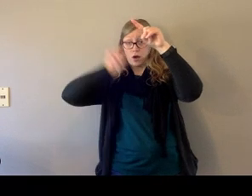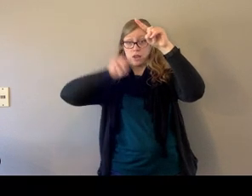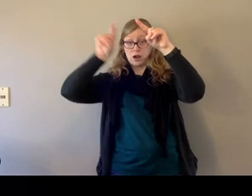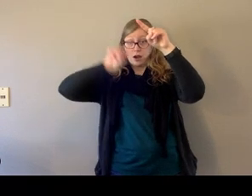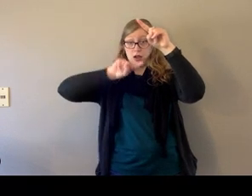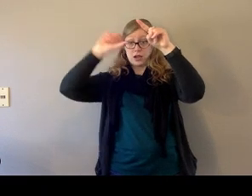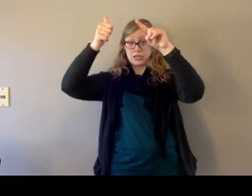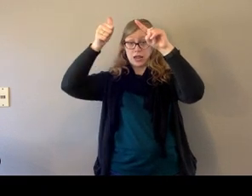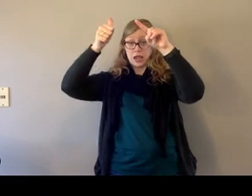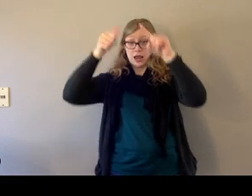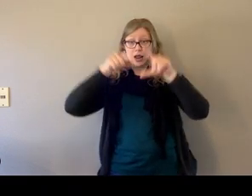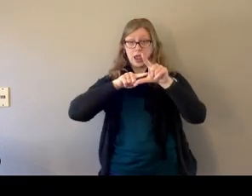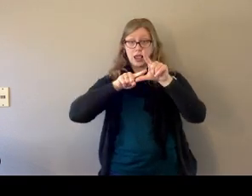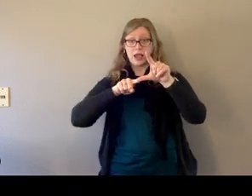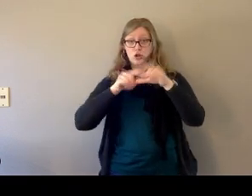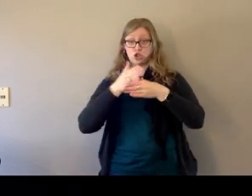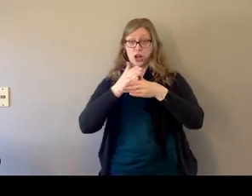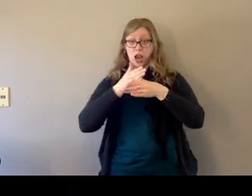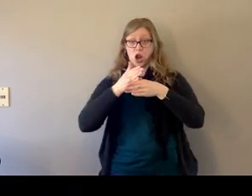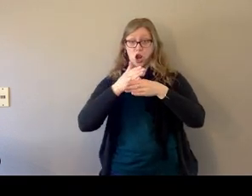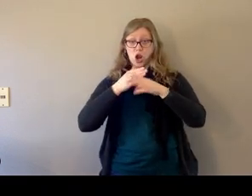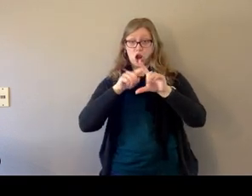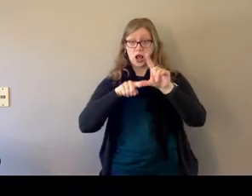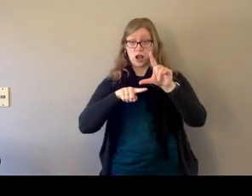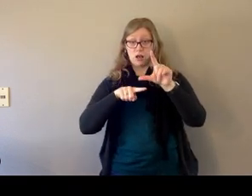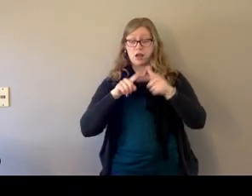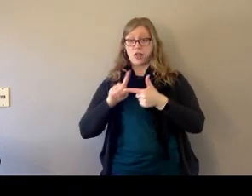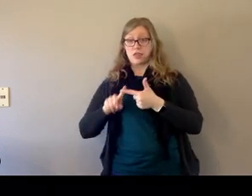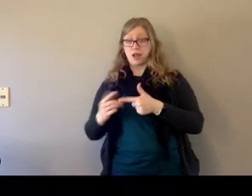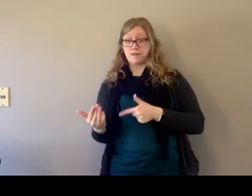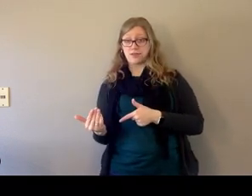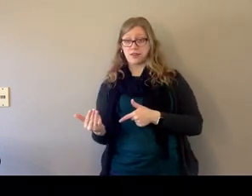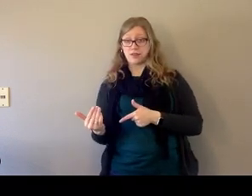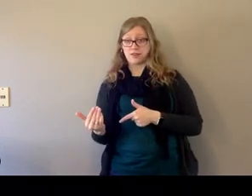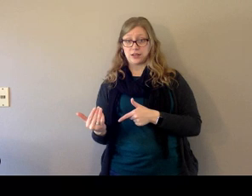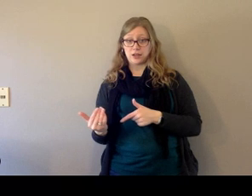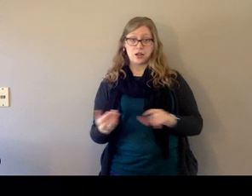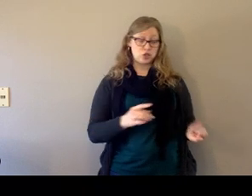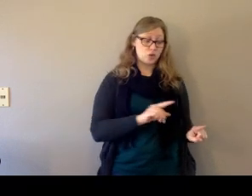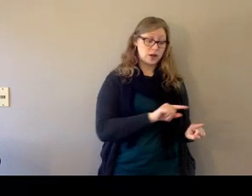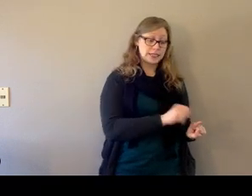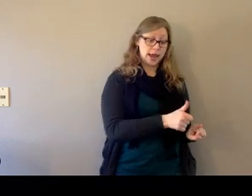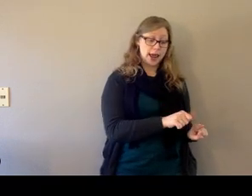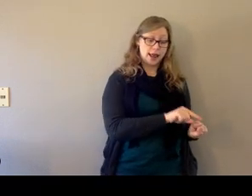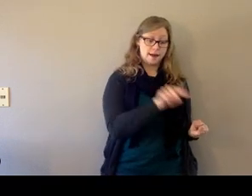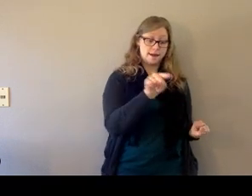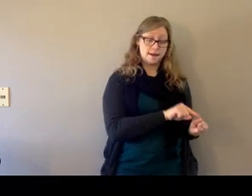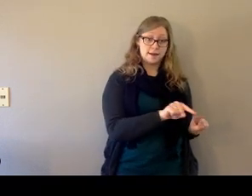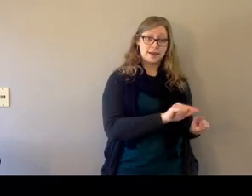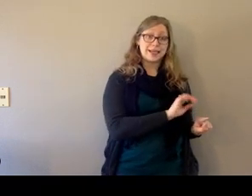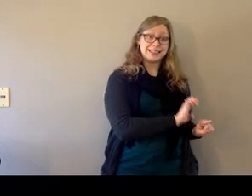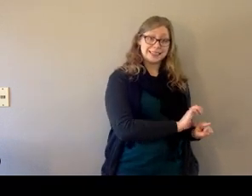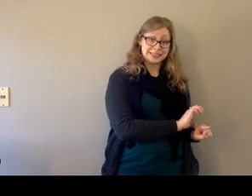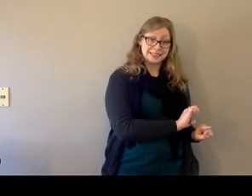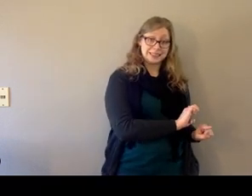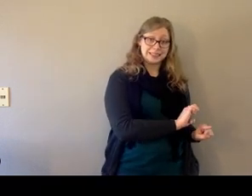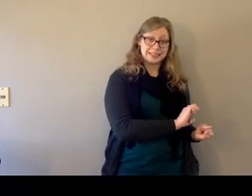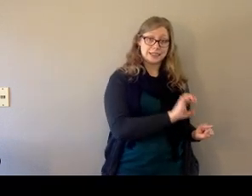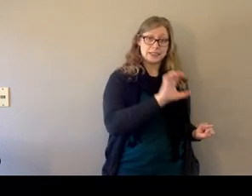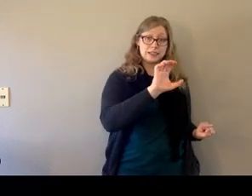shared angle and then 15 here, so I'm going to do the 10 side first. ECD,